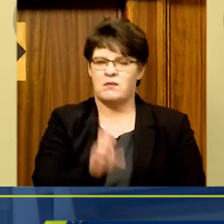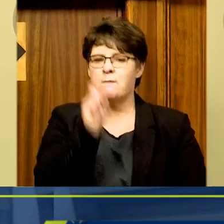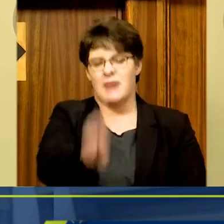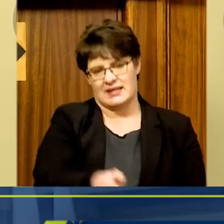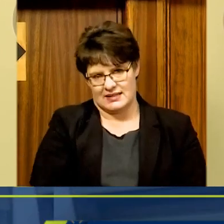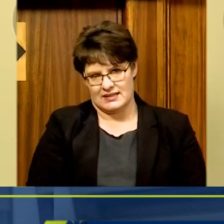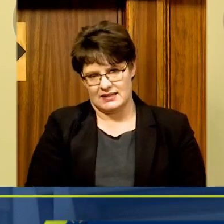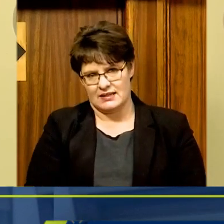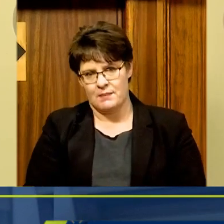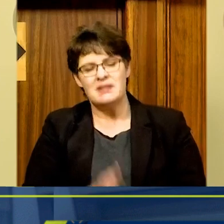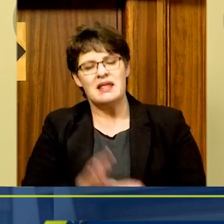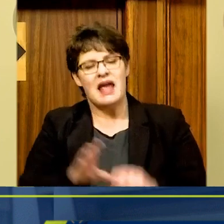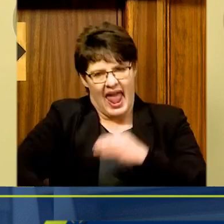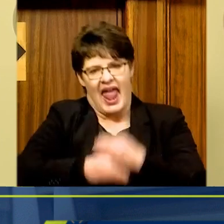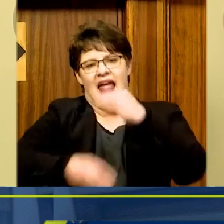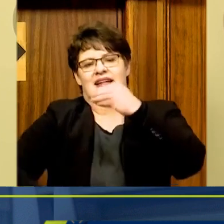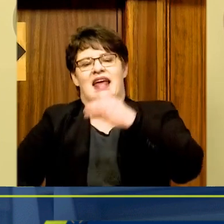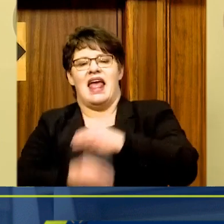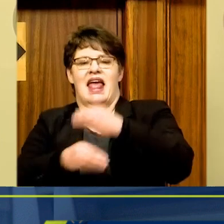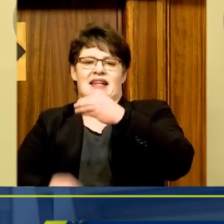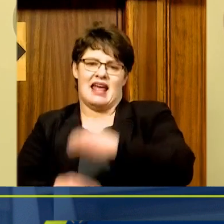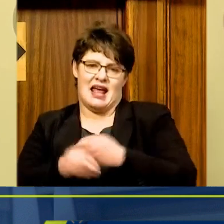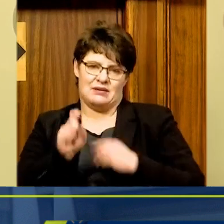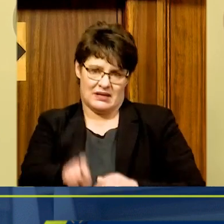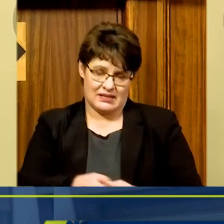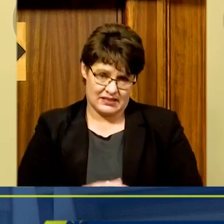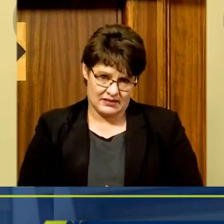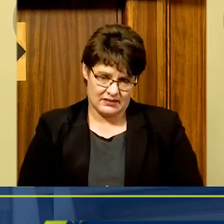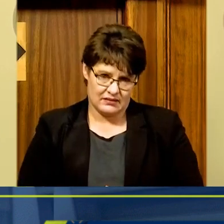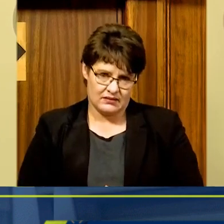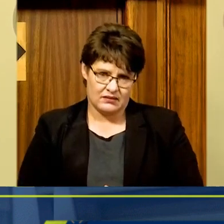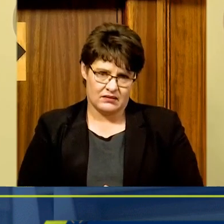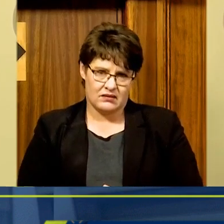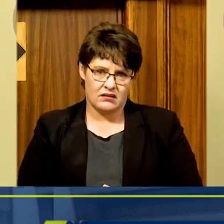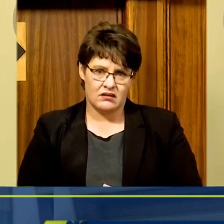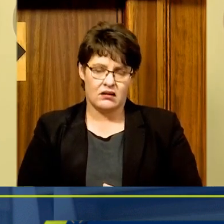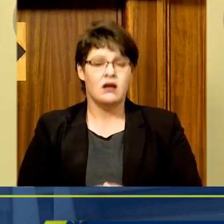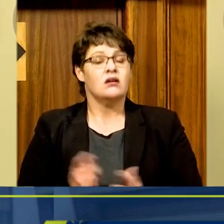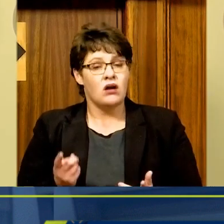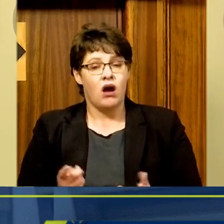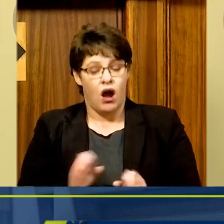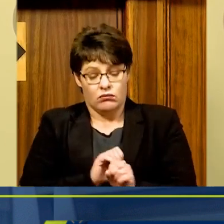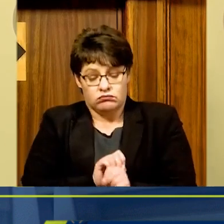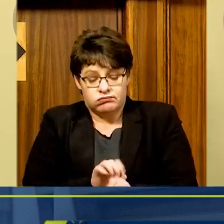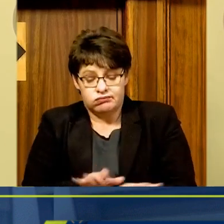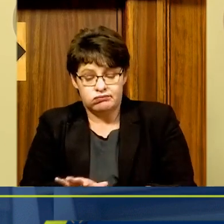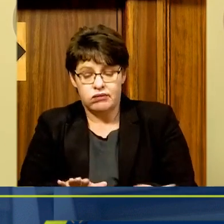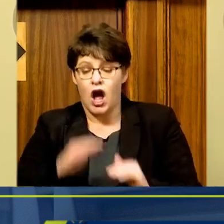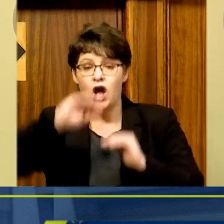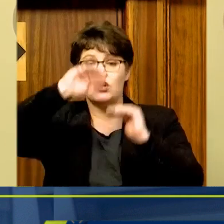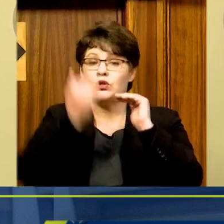certain additional measures. In order to reduce the rate of transmission,